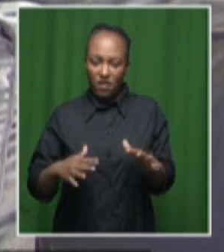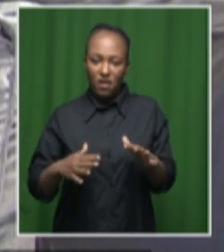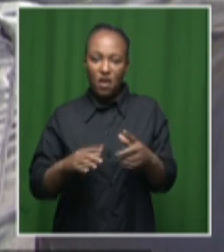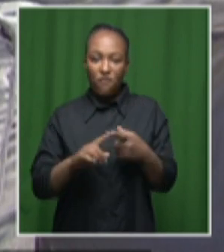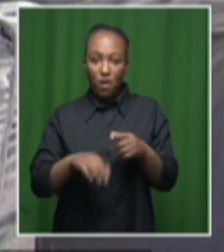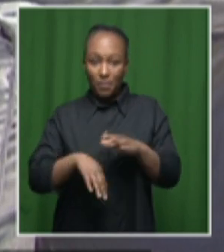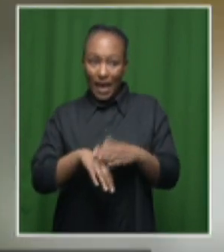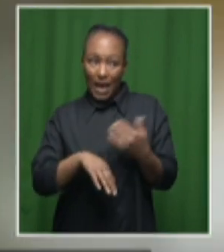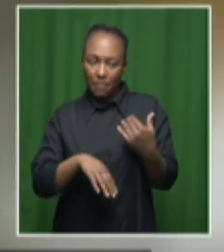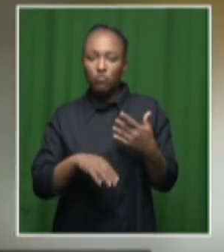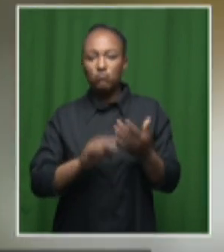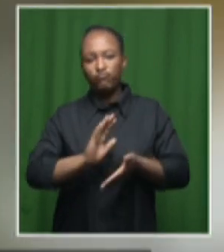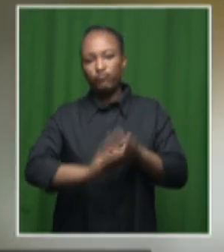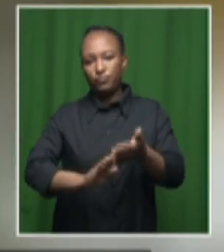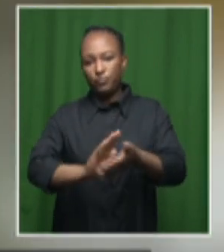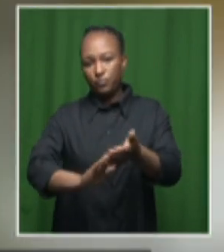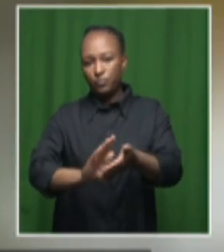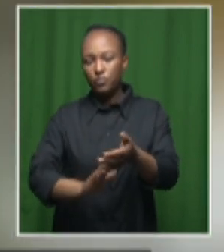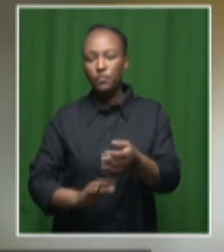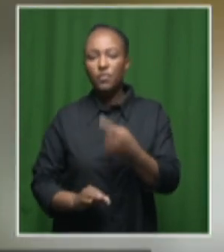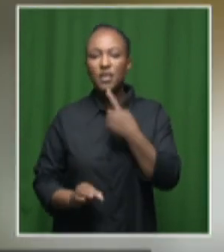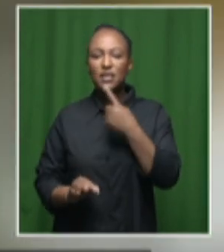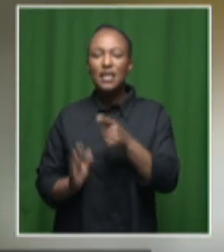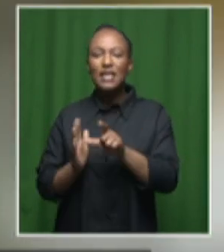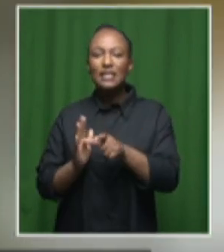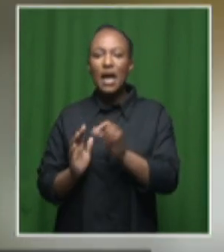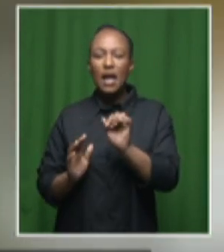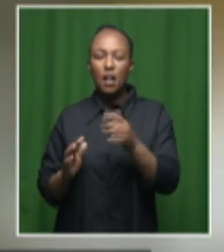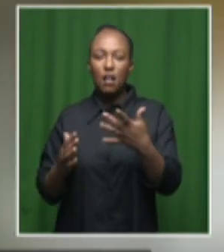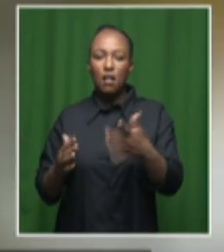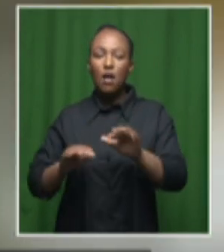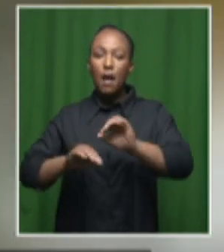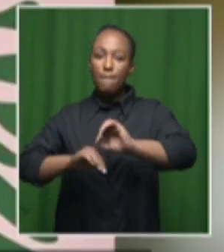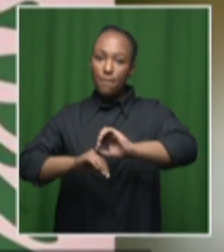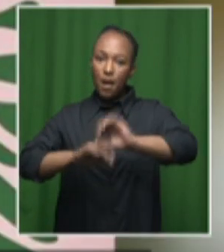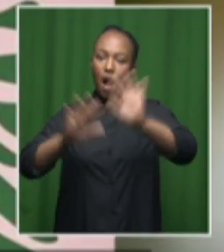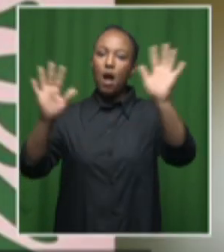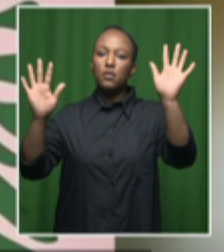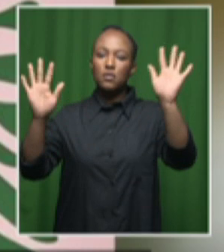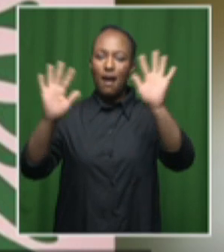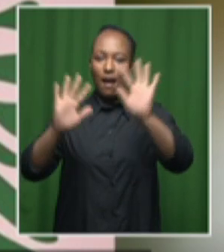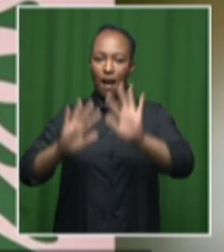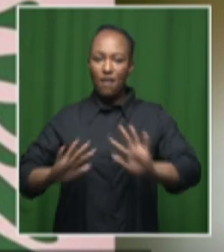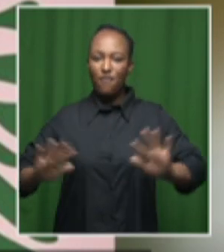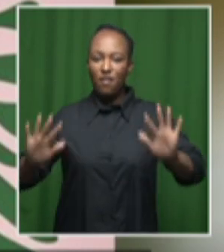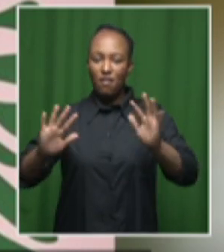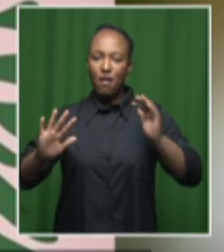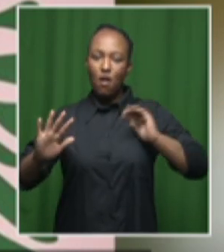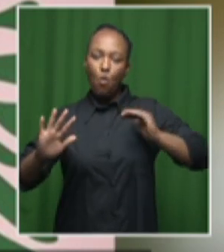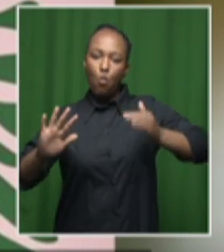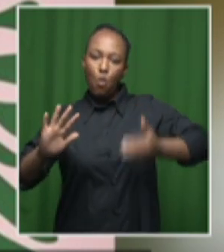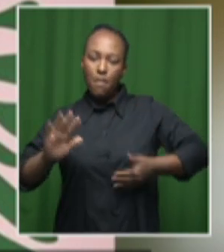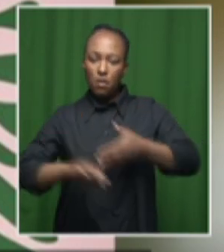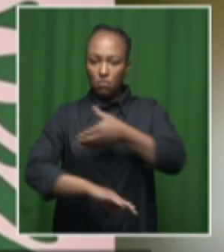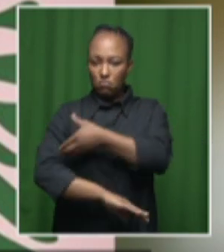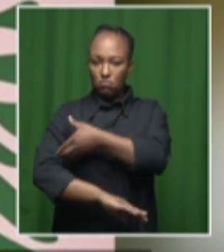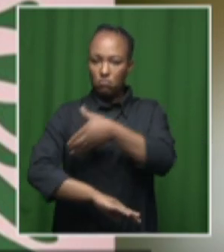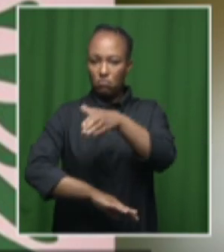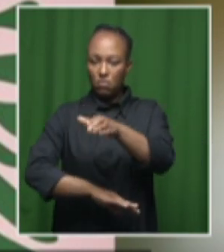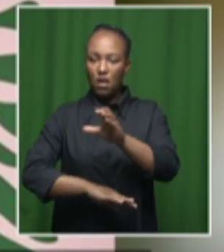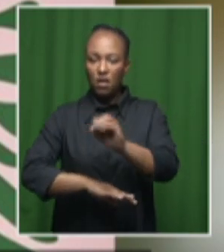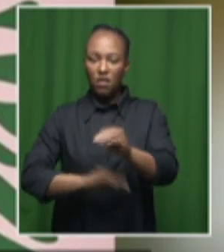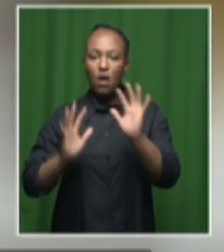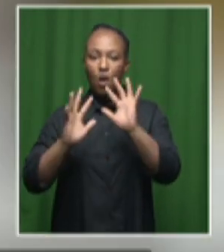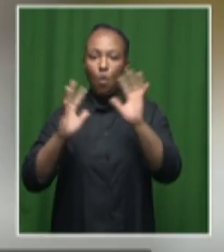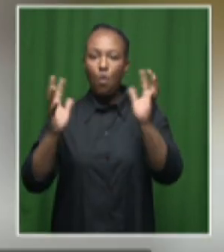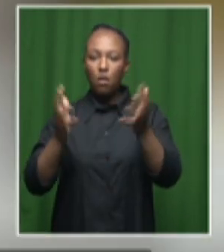that point on. She describes her style as bright, colorful, and centered on female empowerment. The work celebrates the